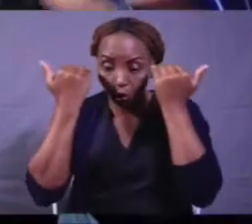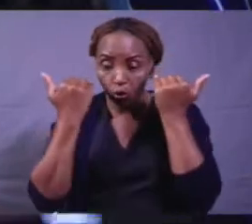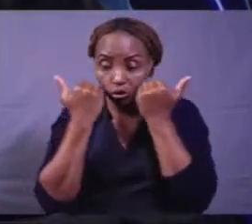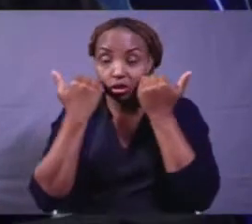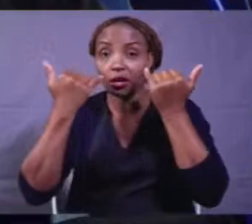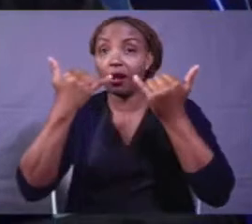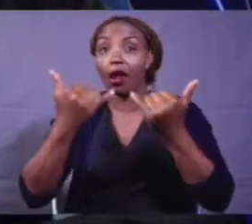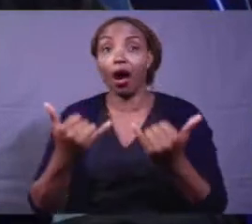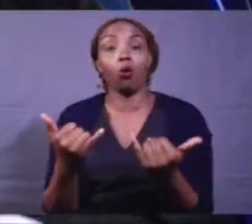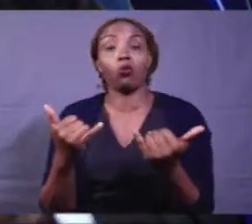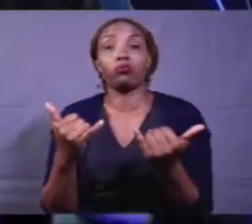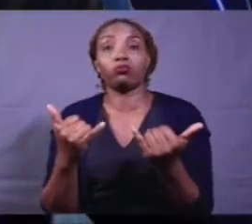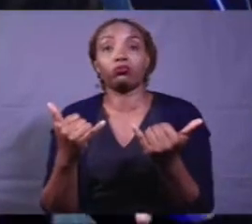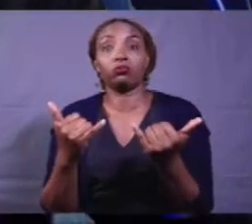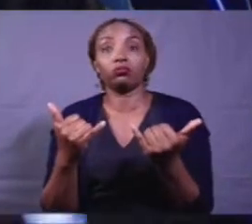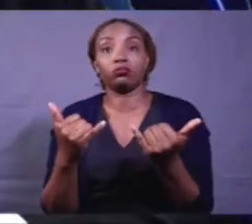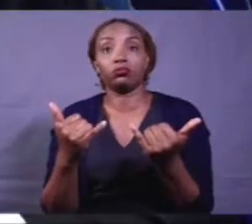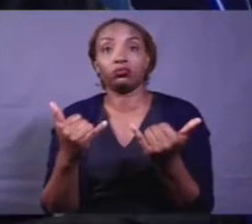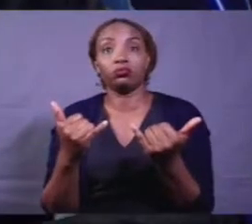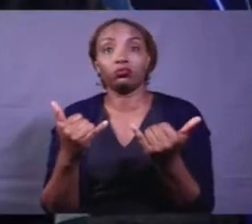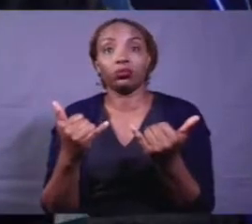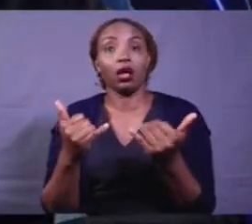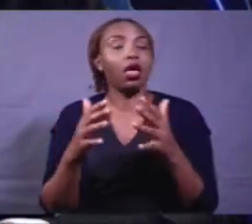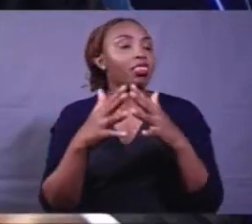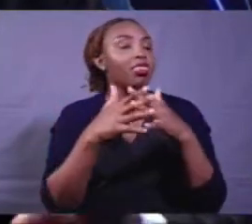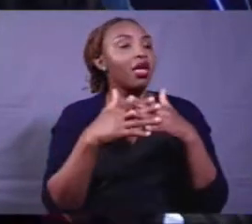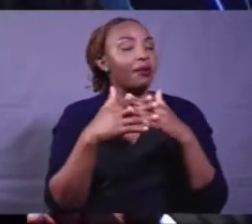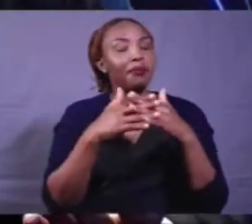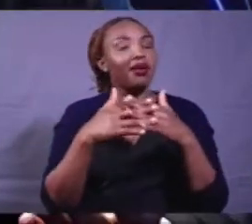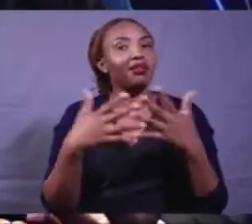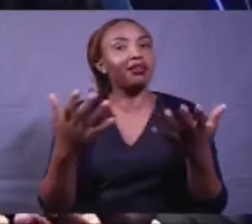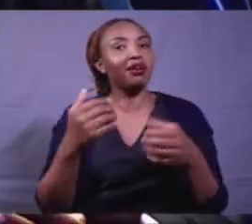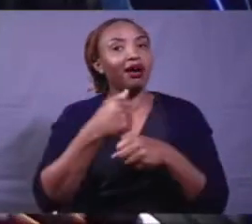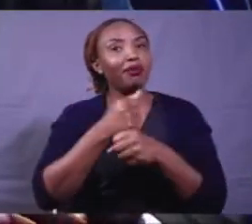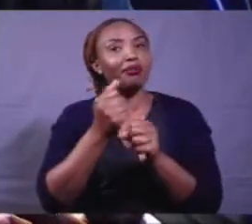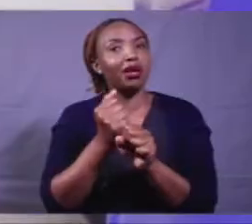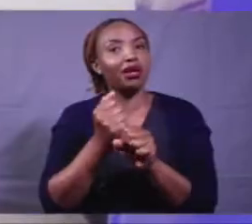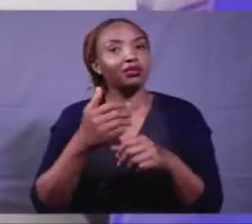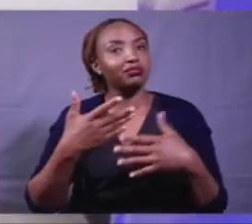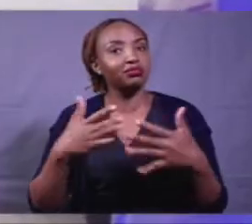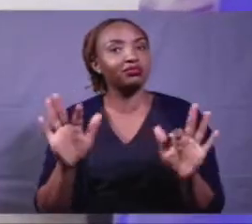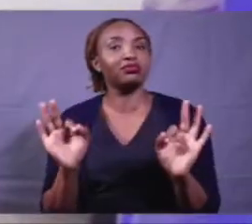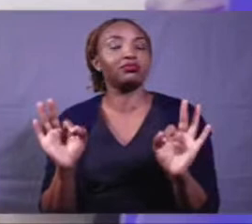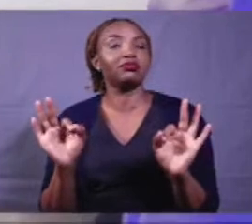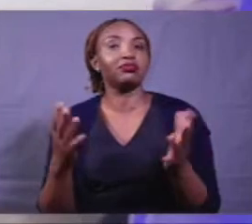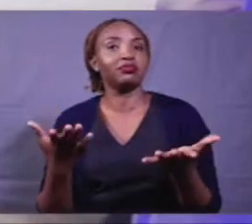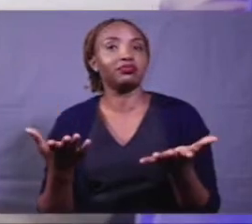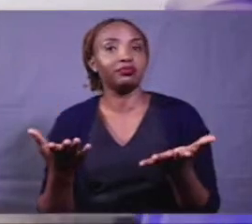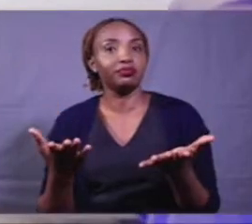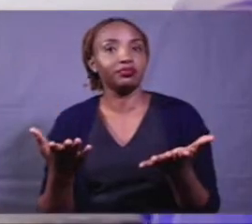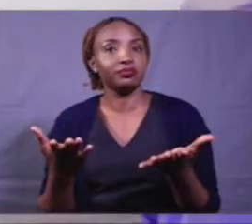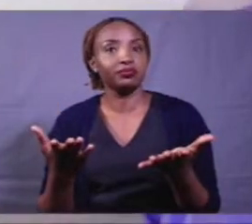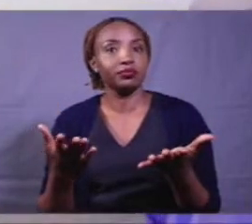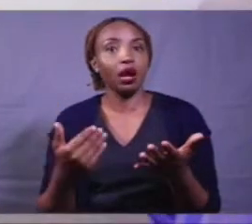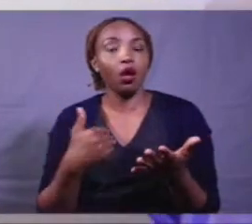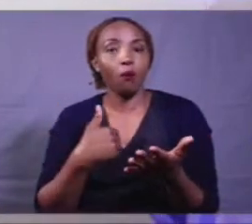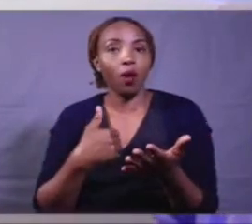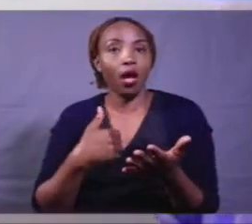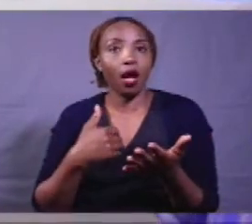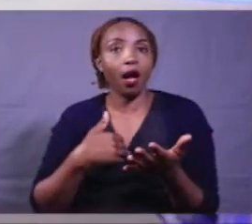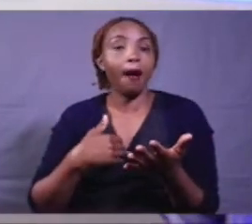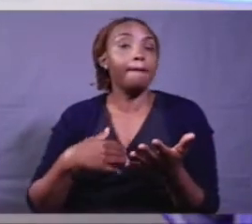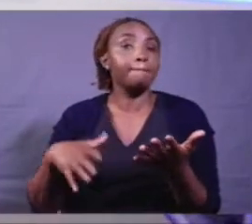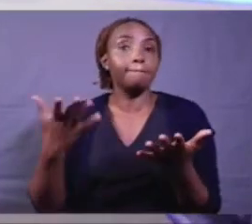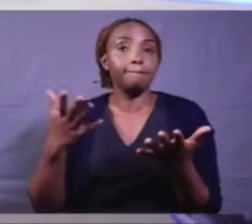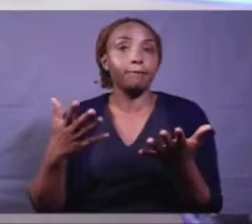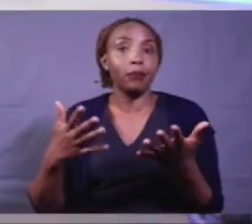The Americans made it for us. We haven't been innovating, but they did. We have the Microsoft Teams that is being used by our judiciary.